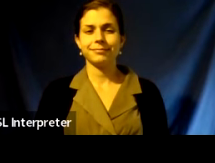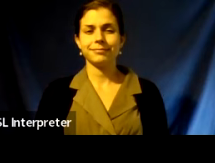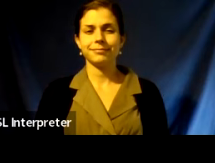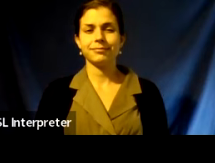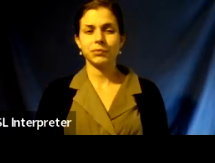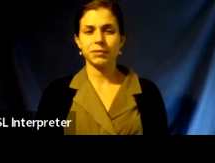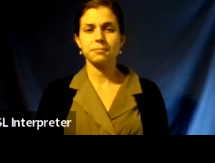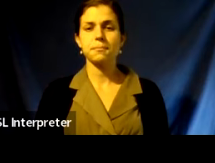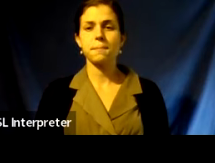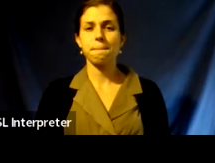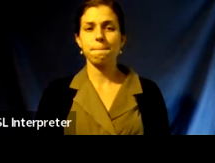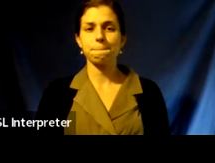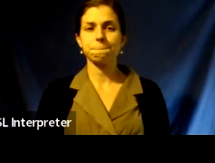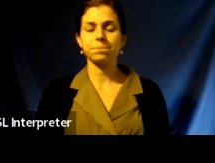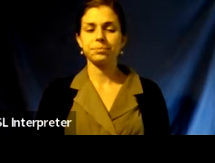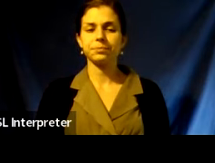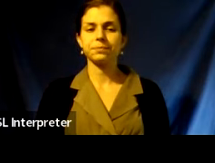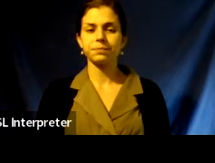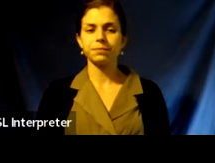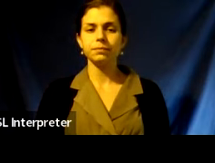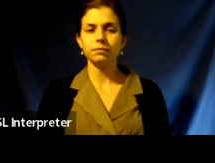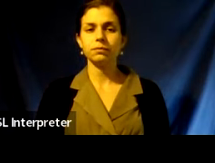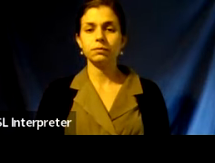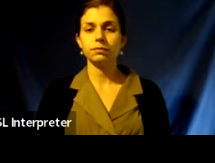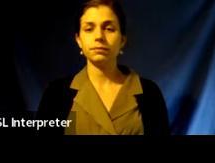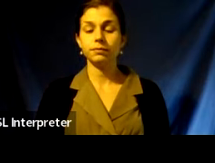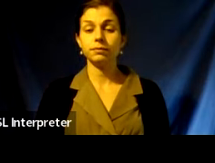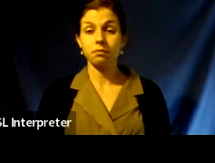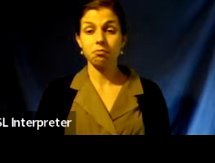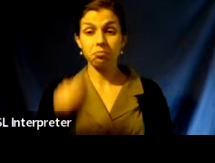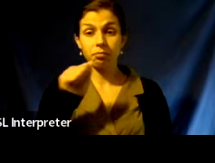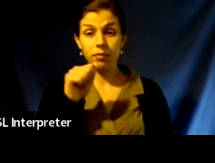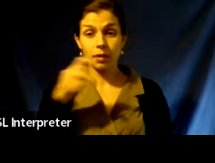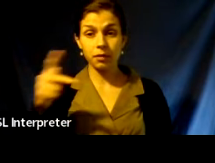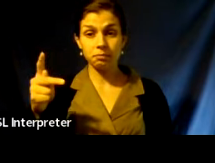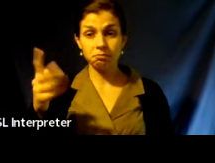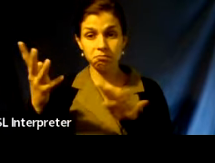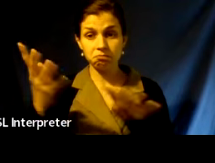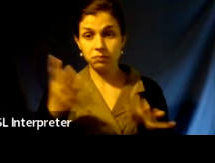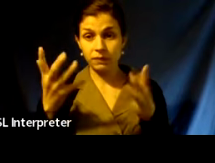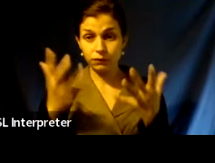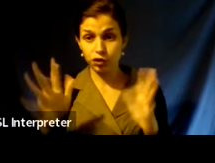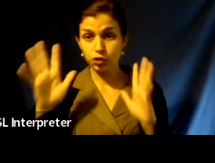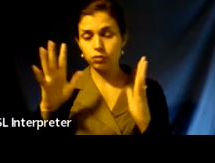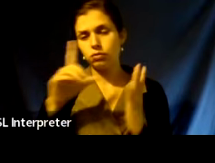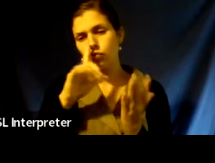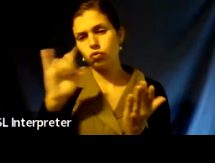Okay. So once you have the ParentSquare app, it looks like this.